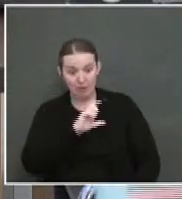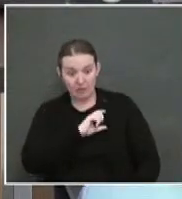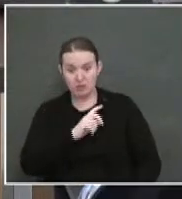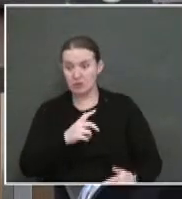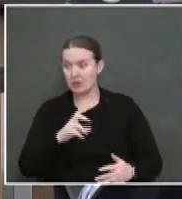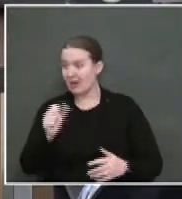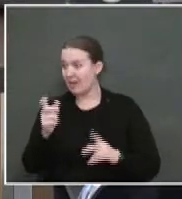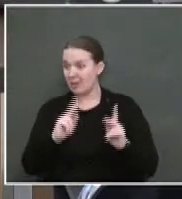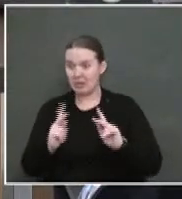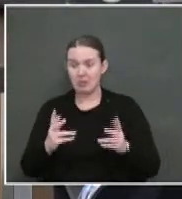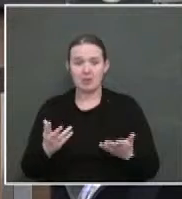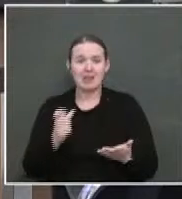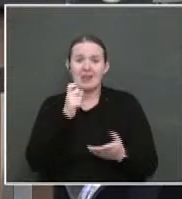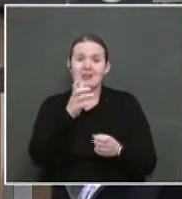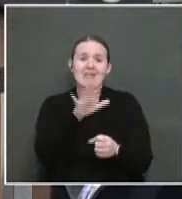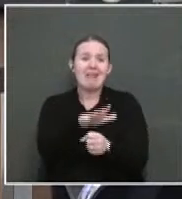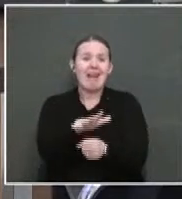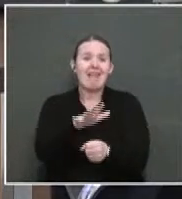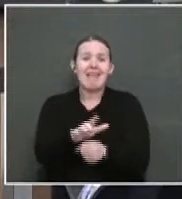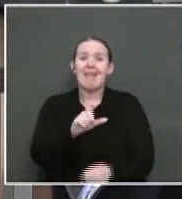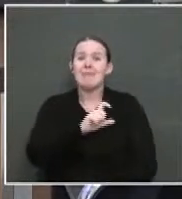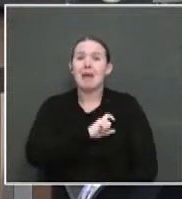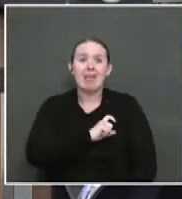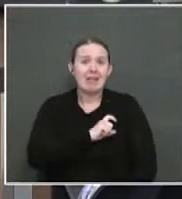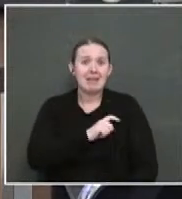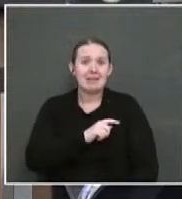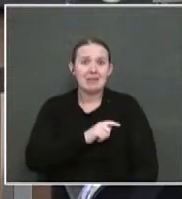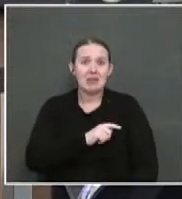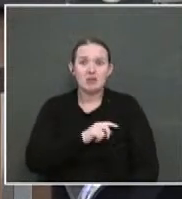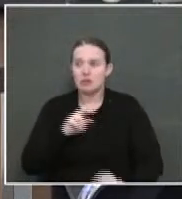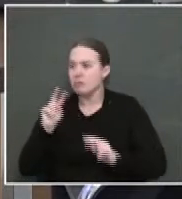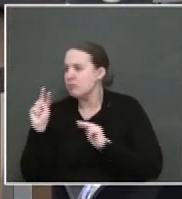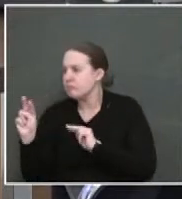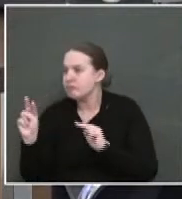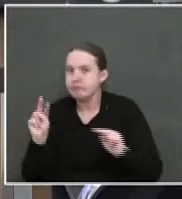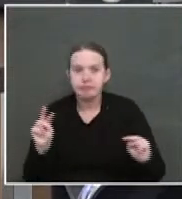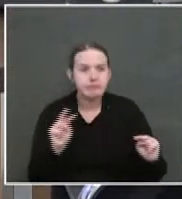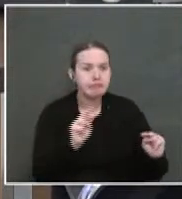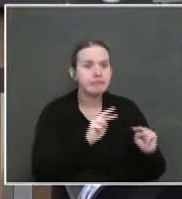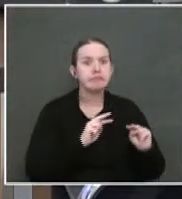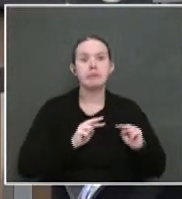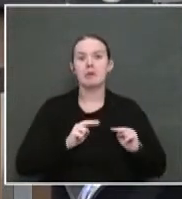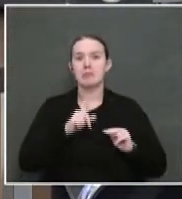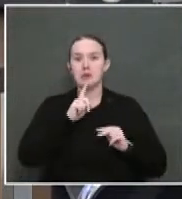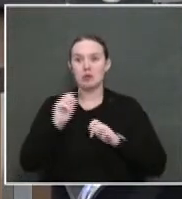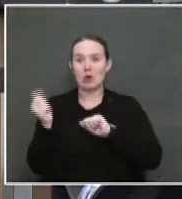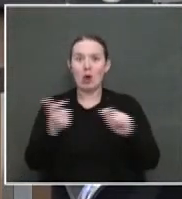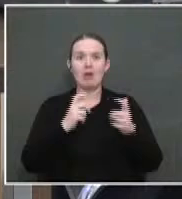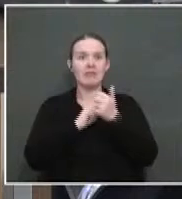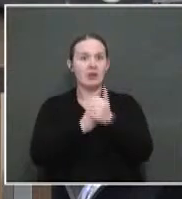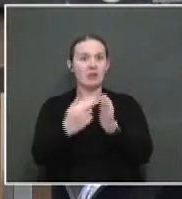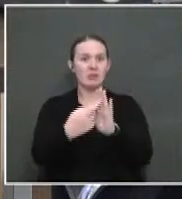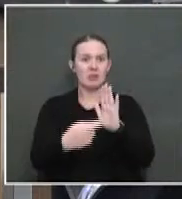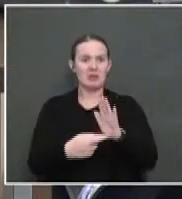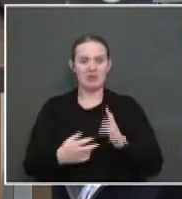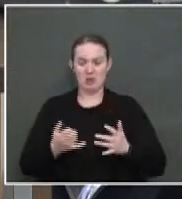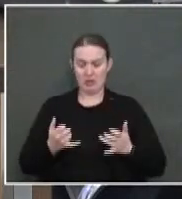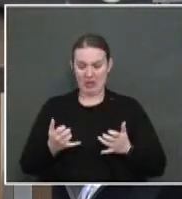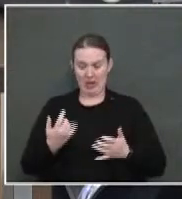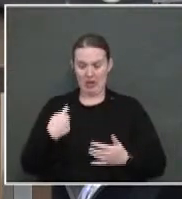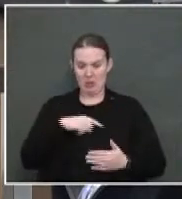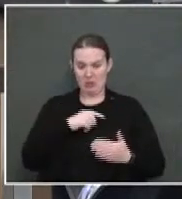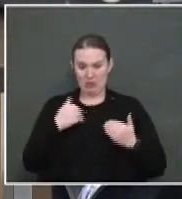enough personnel to be able to enforce the rules. And so here we're going to